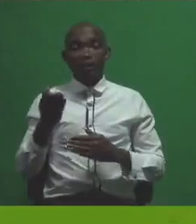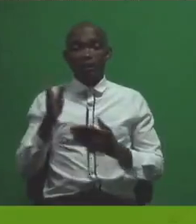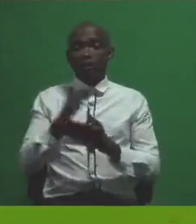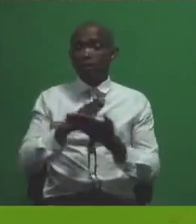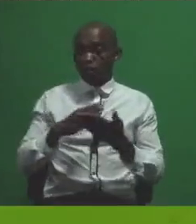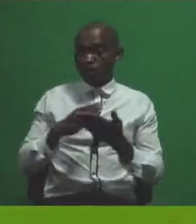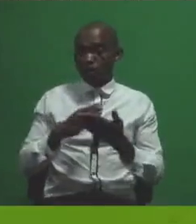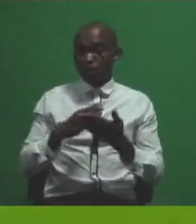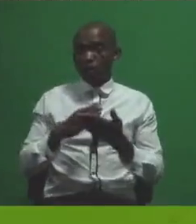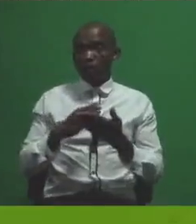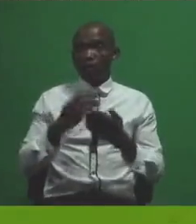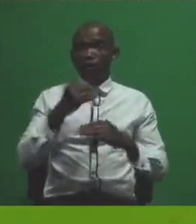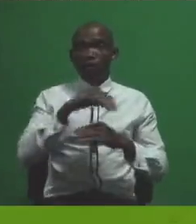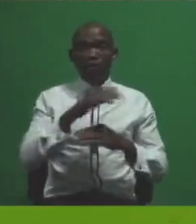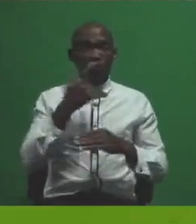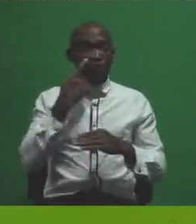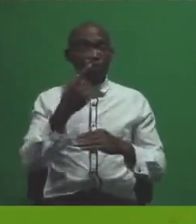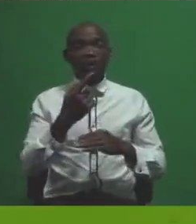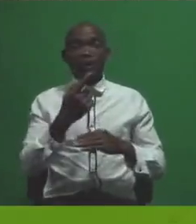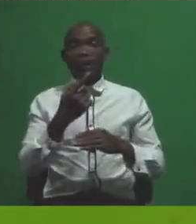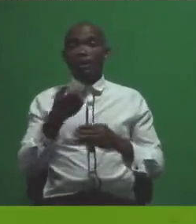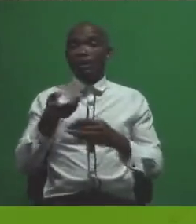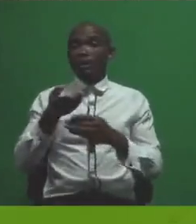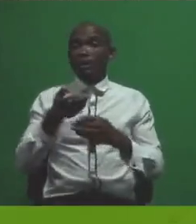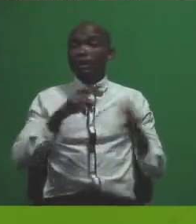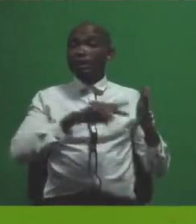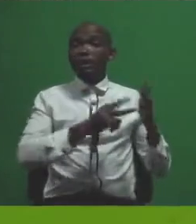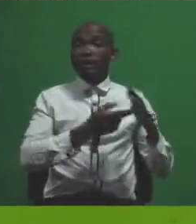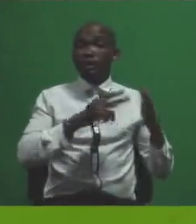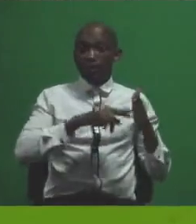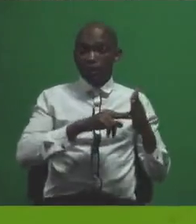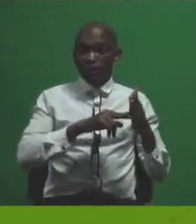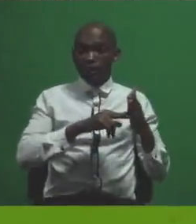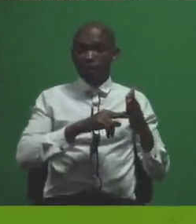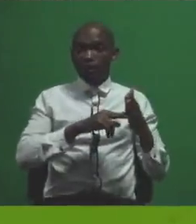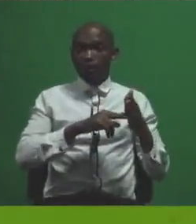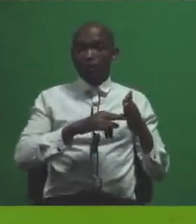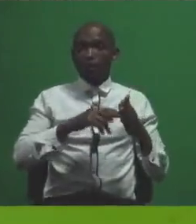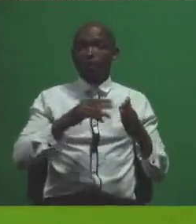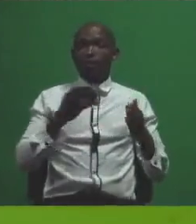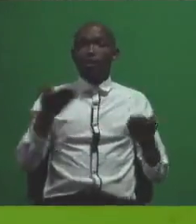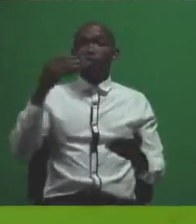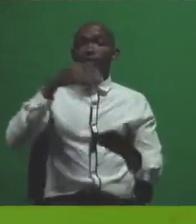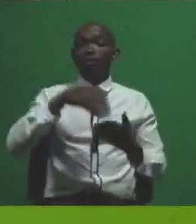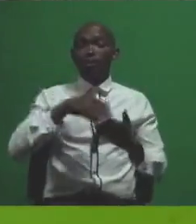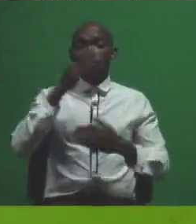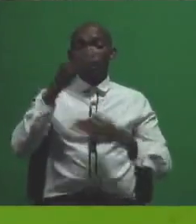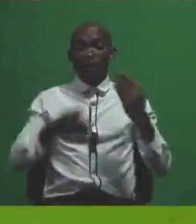safety, and our objective was at the end of the lesson,